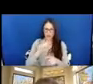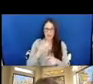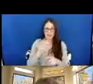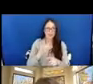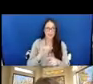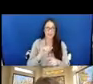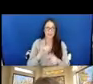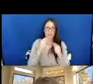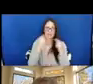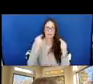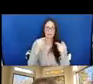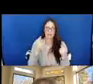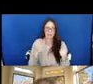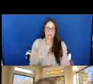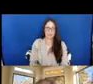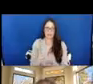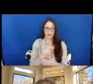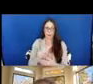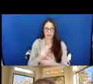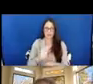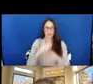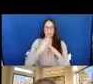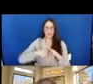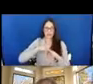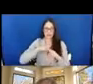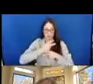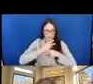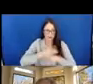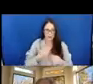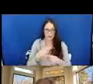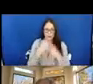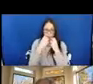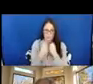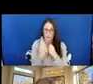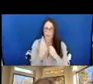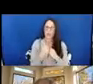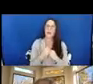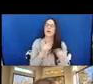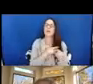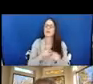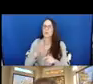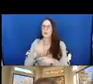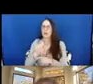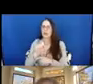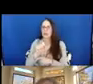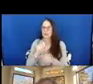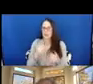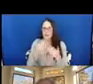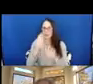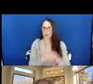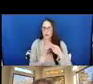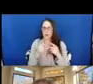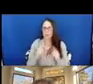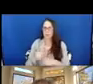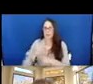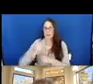our very vulnerable loved ones. And also, um, the case that was brought out in Canada, uh, that